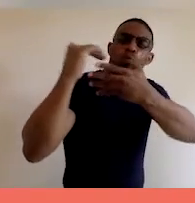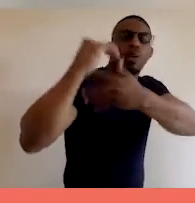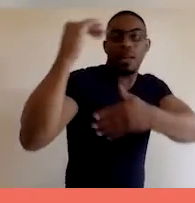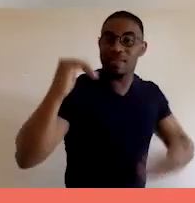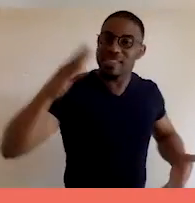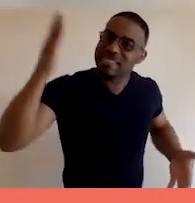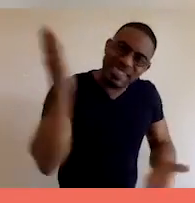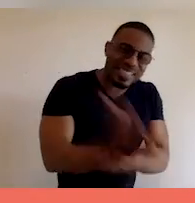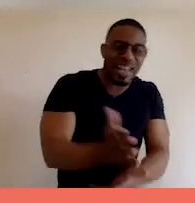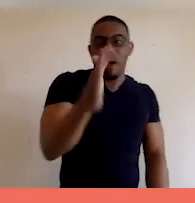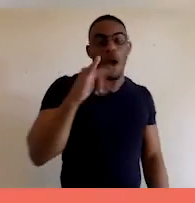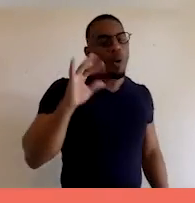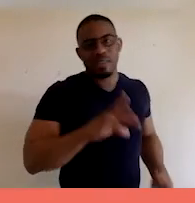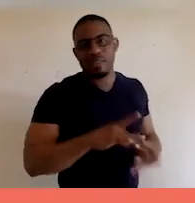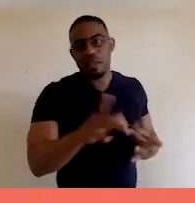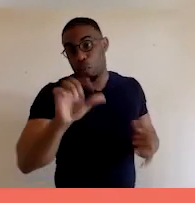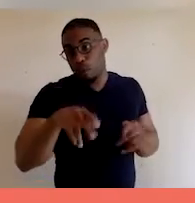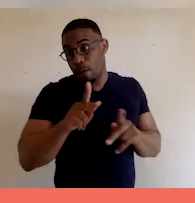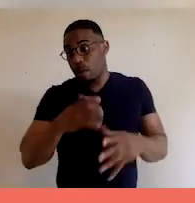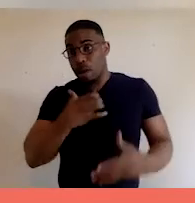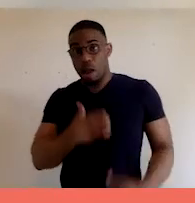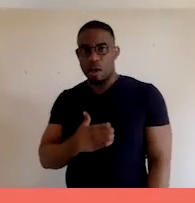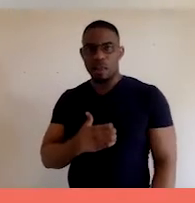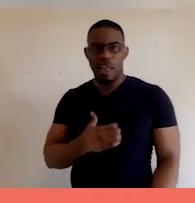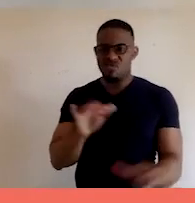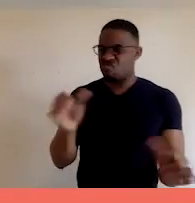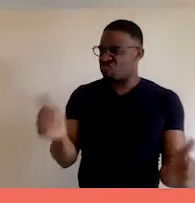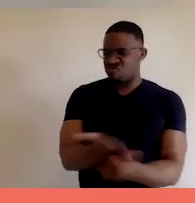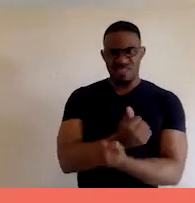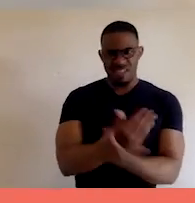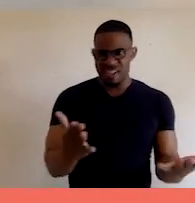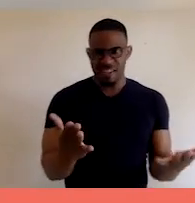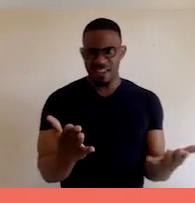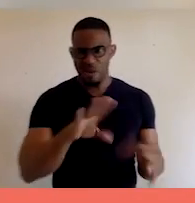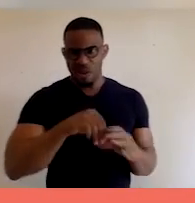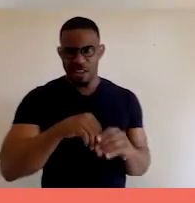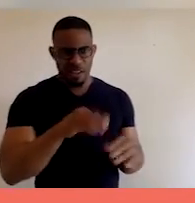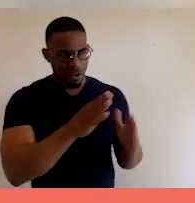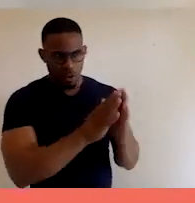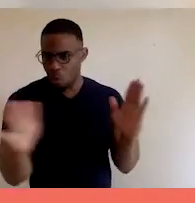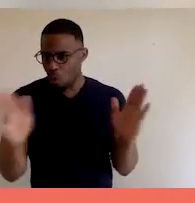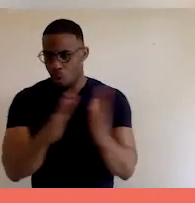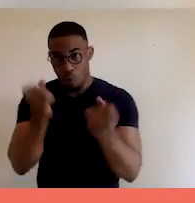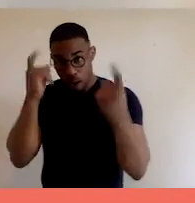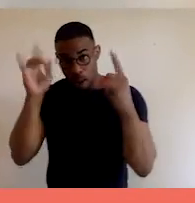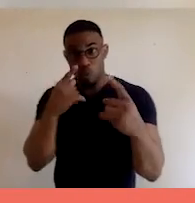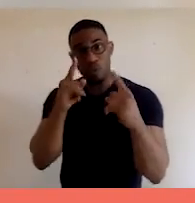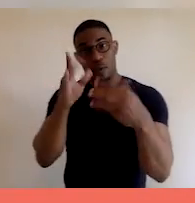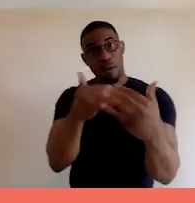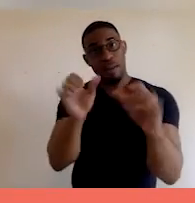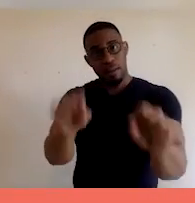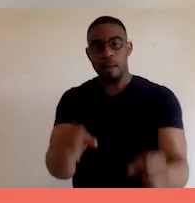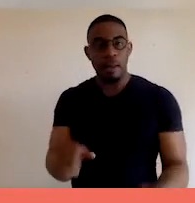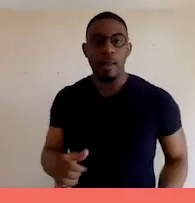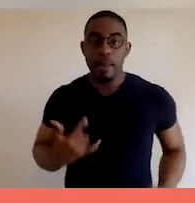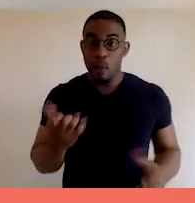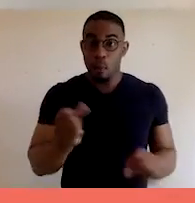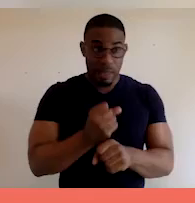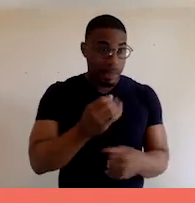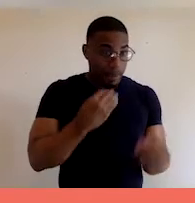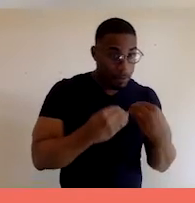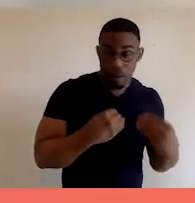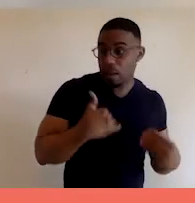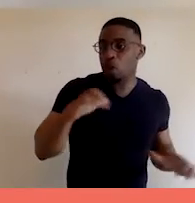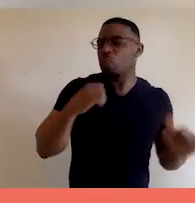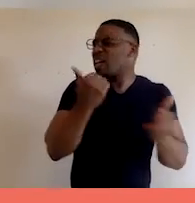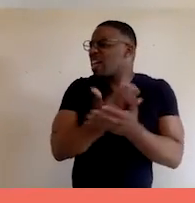Stop. I always say, you know, when a person is hungry, they will do anything within the realm of reality to achieve what they need. They want to get a meal.